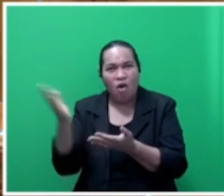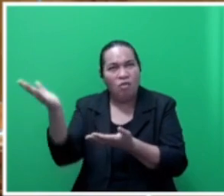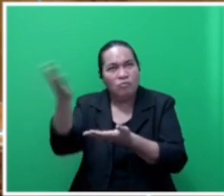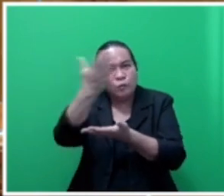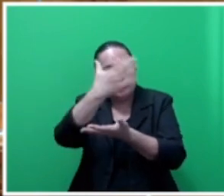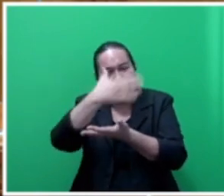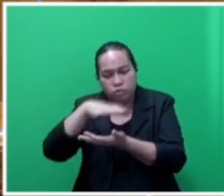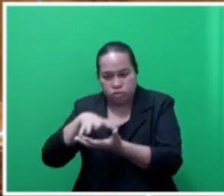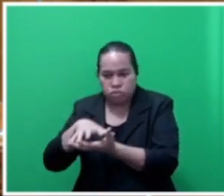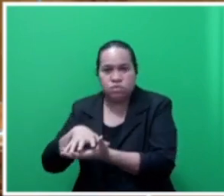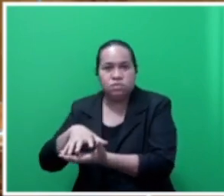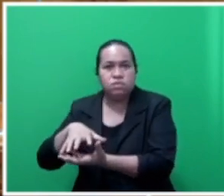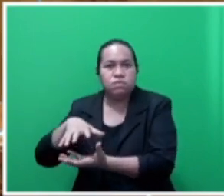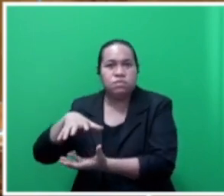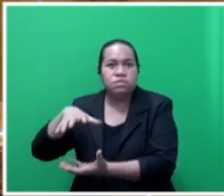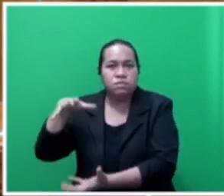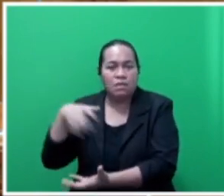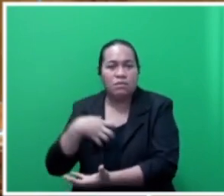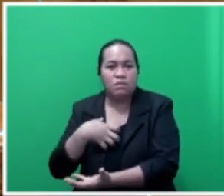has increased,